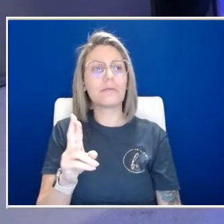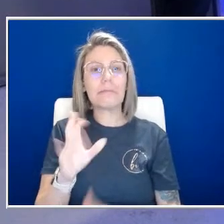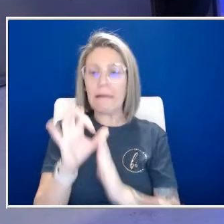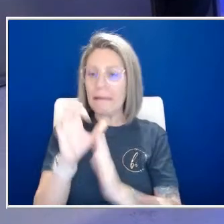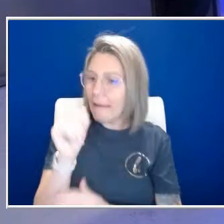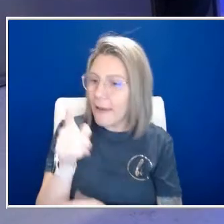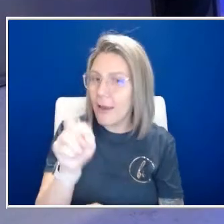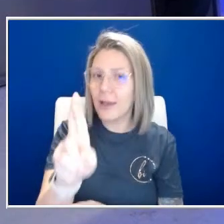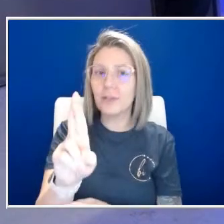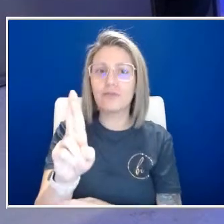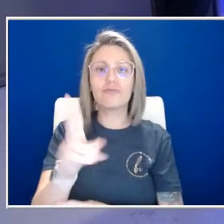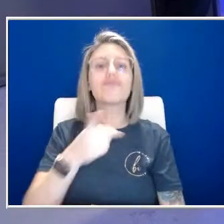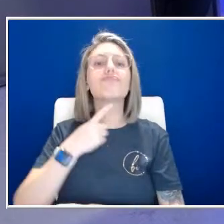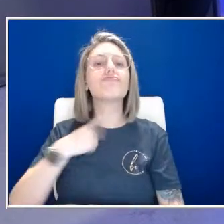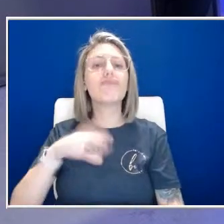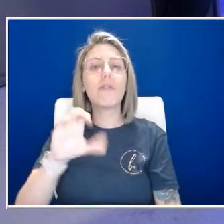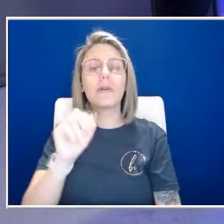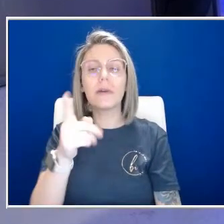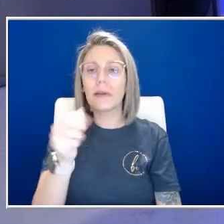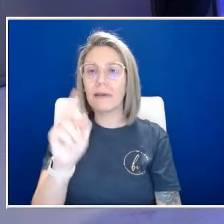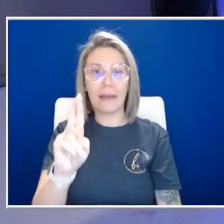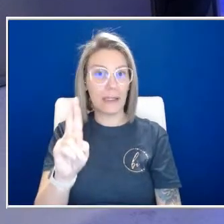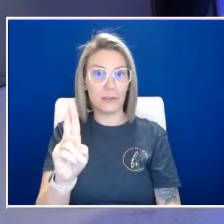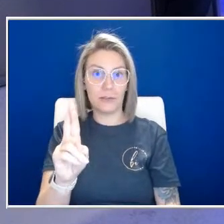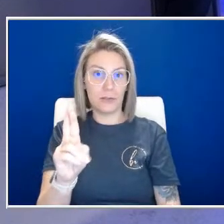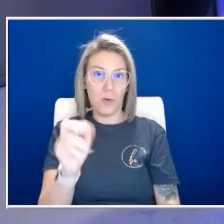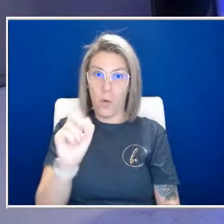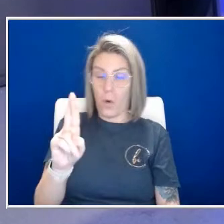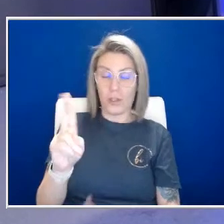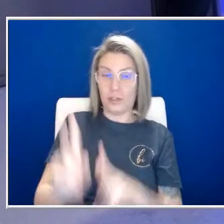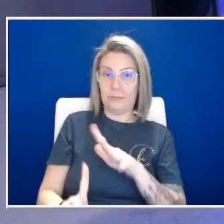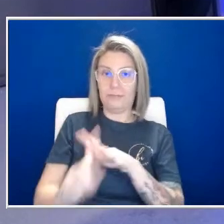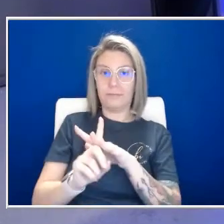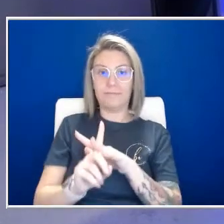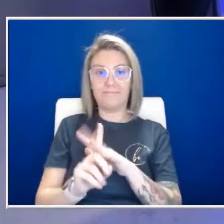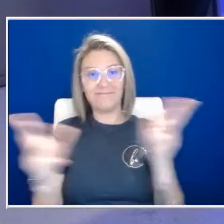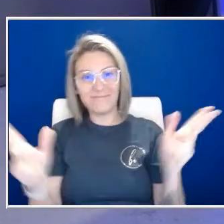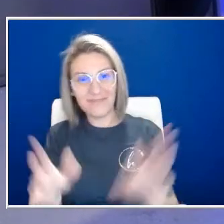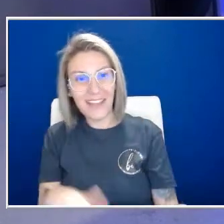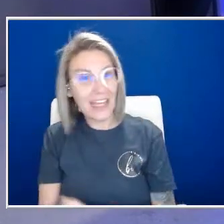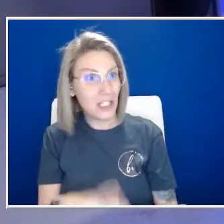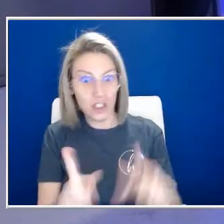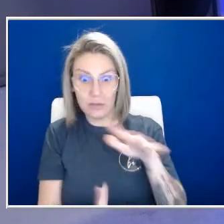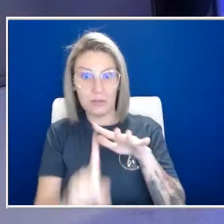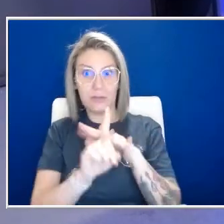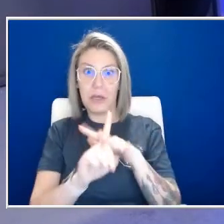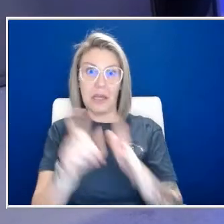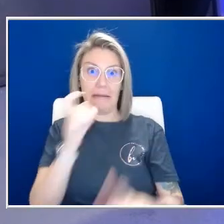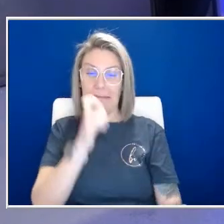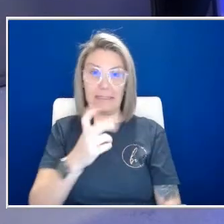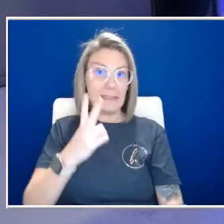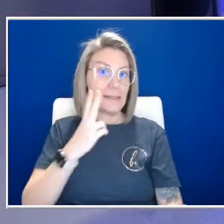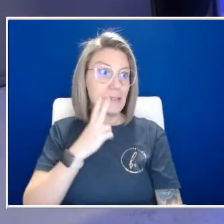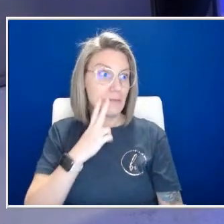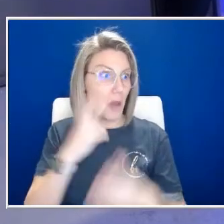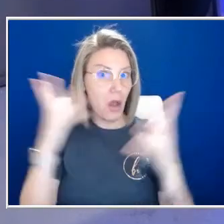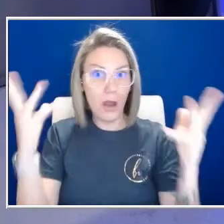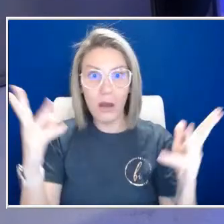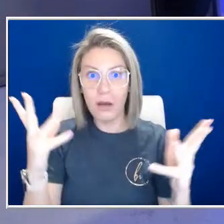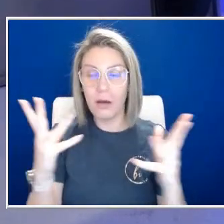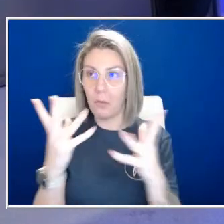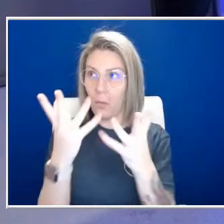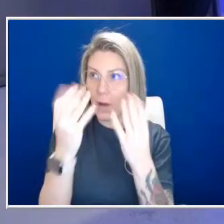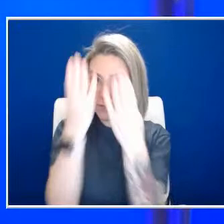the blue? Yes, out of the blue. And I didn't smoke. You want to put that out there. I You did not smoke. Some of my friends